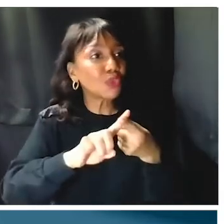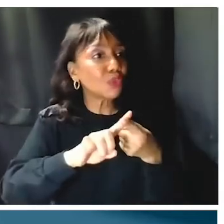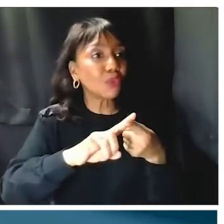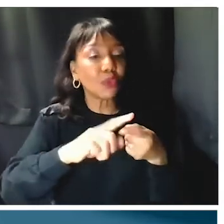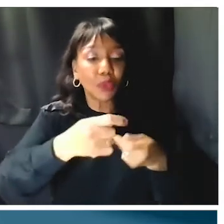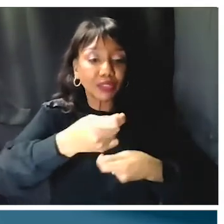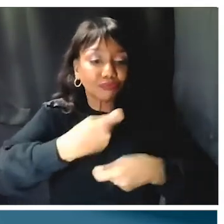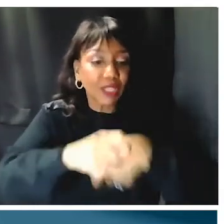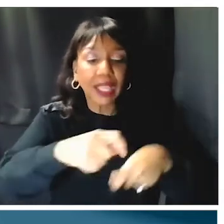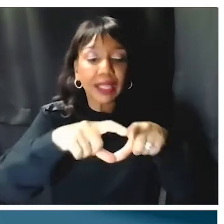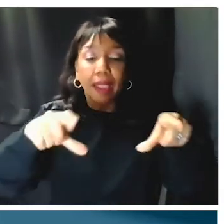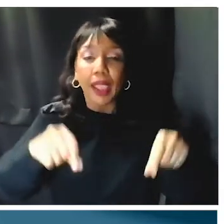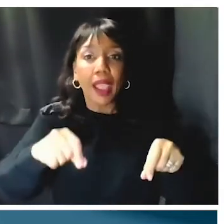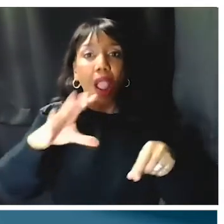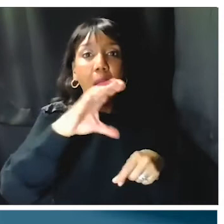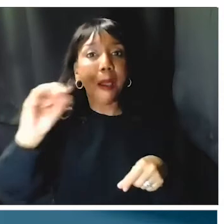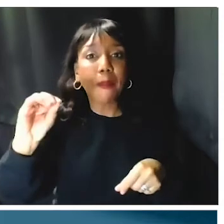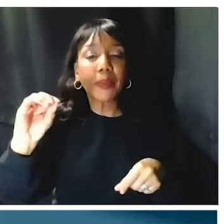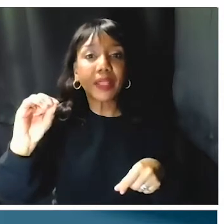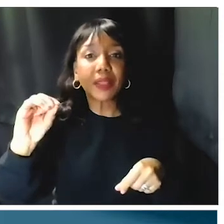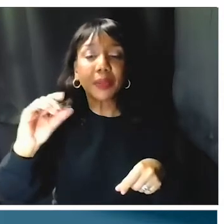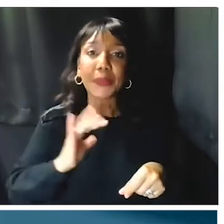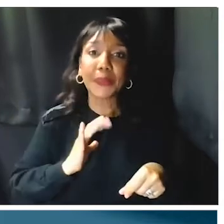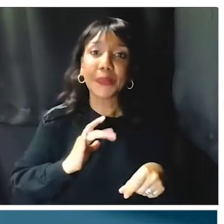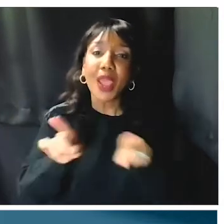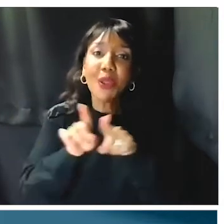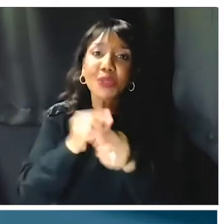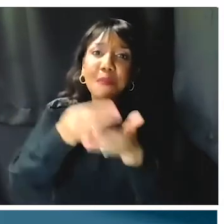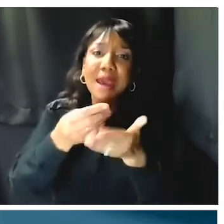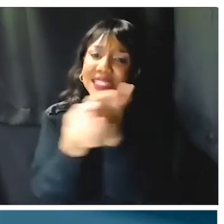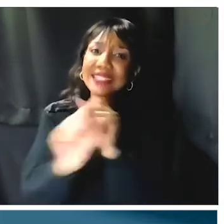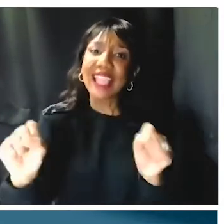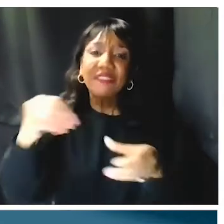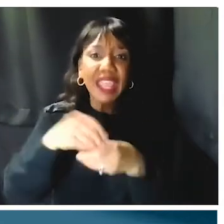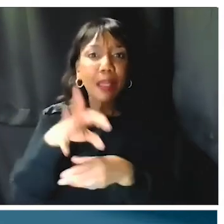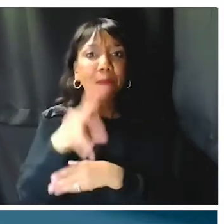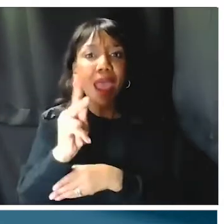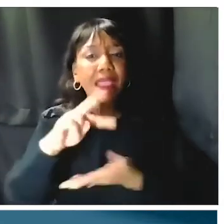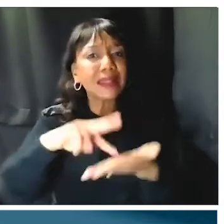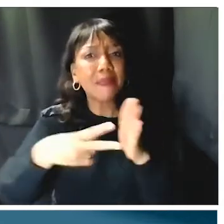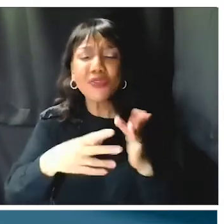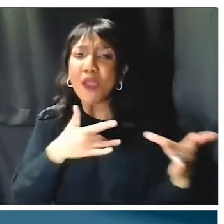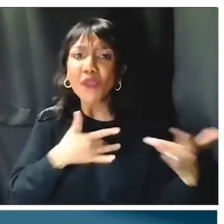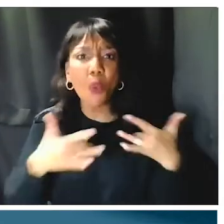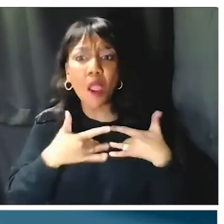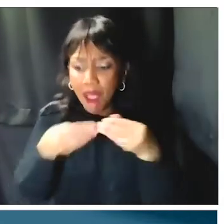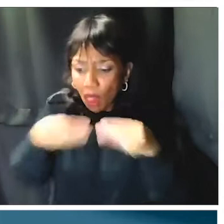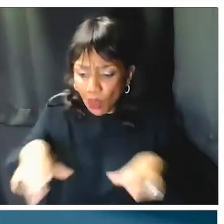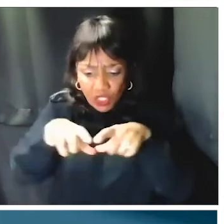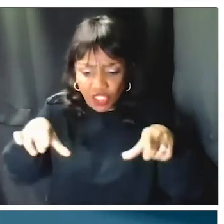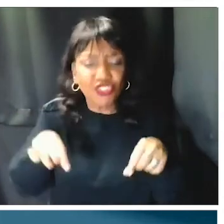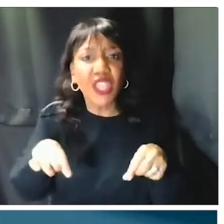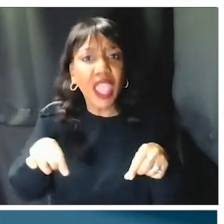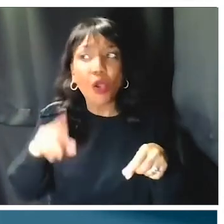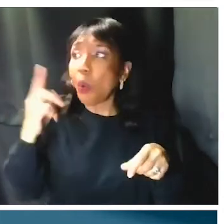to cash your check. It also keeps your money safely in a bank, so you don't have to worry about losing it or